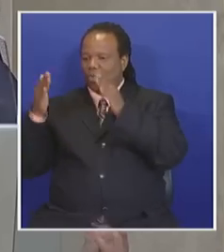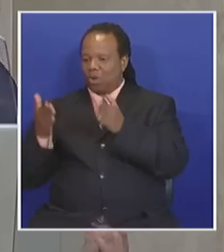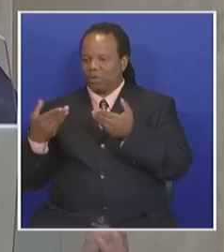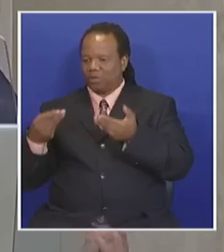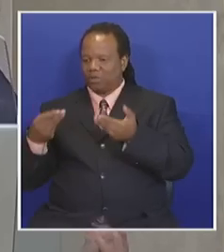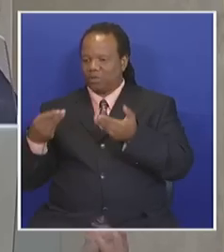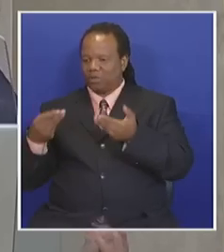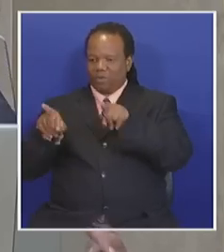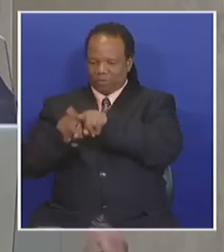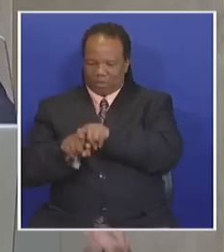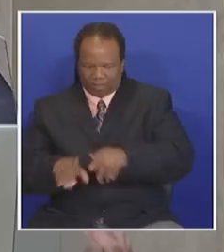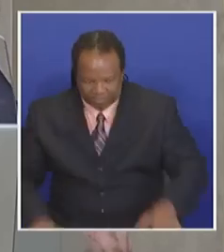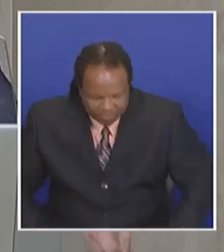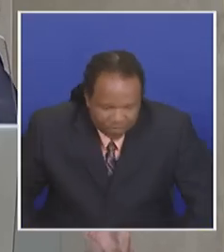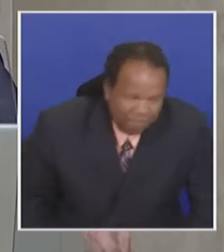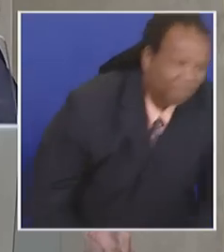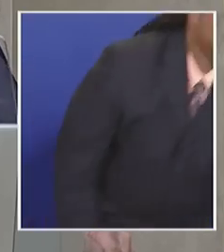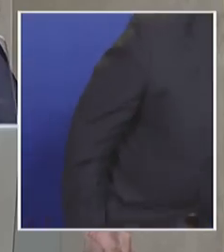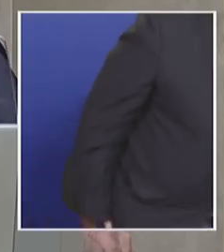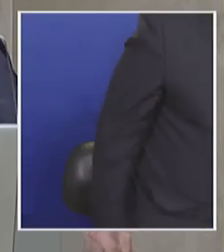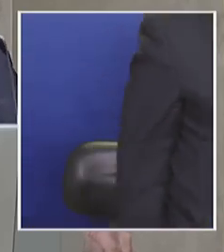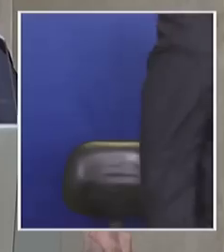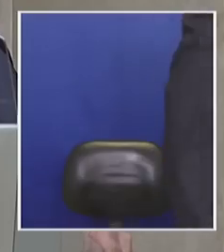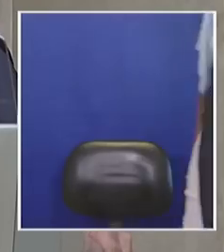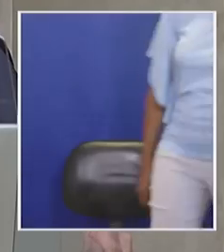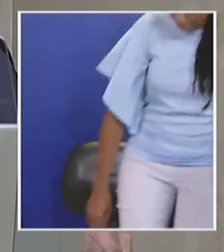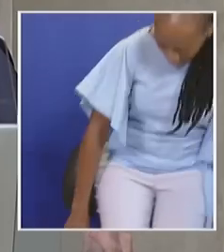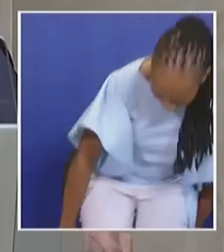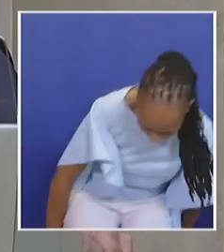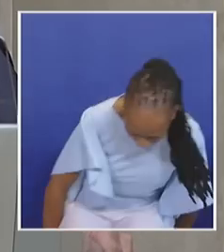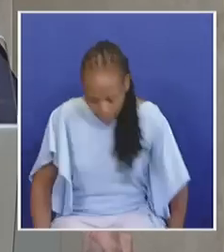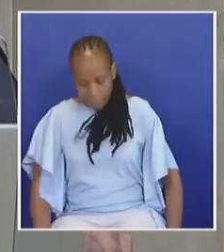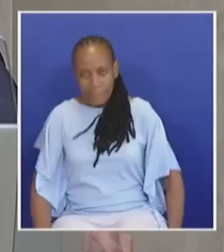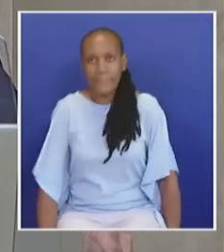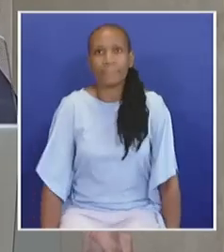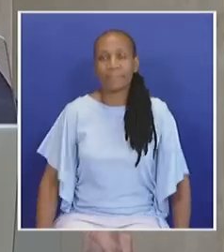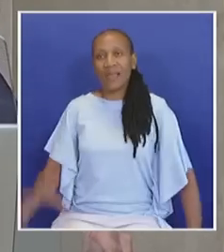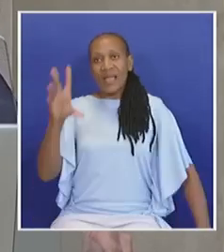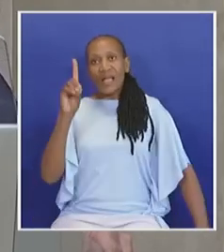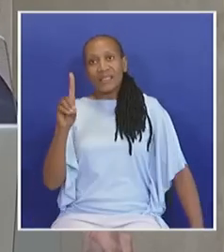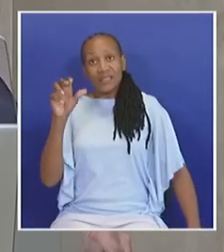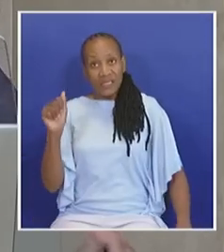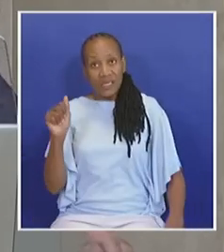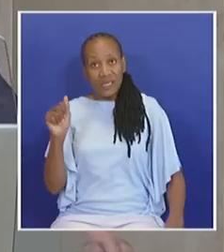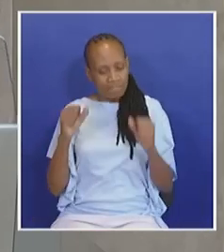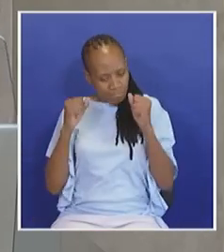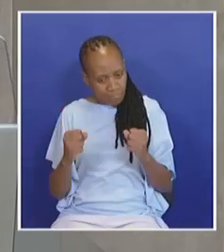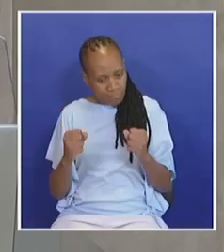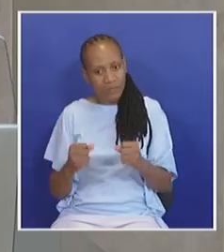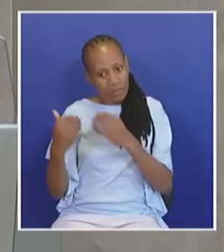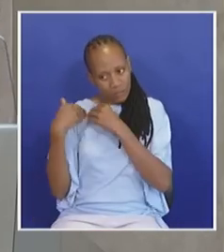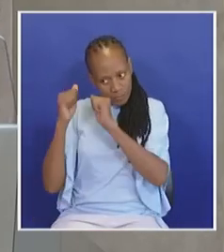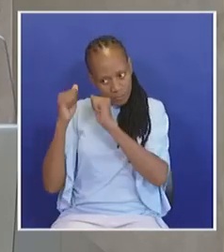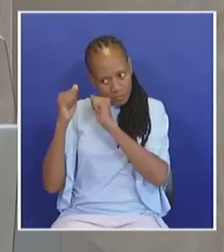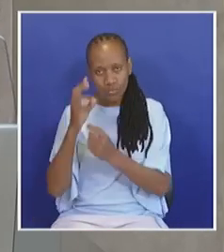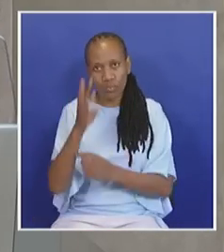also. Therefore, we have a duty to our people. The DA is committed to this duty, which is why the leader